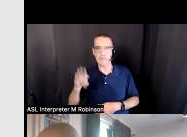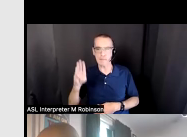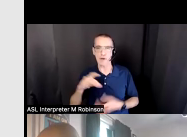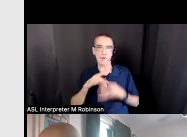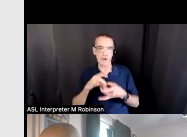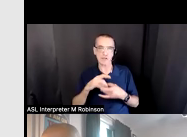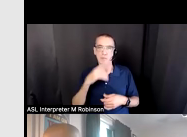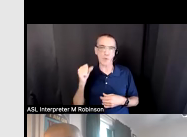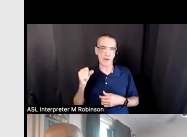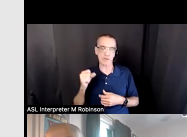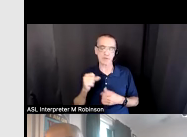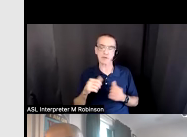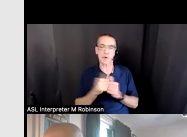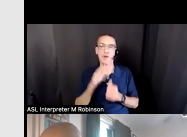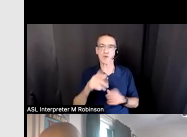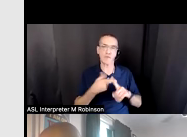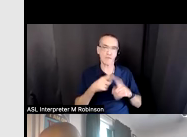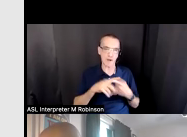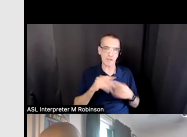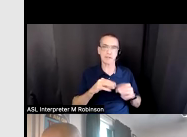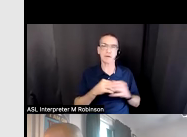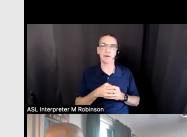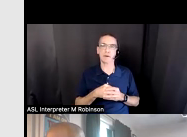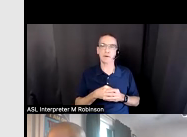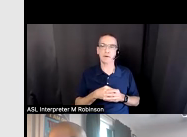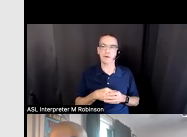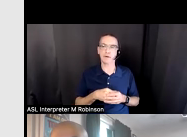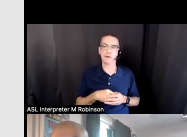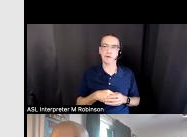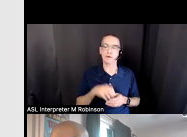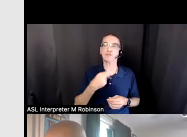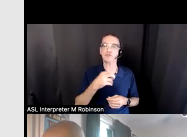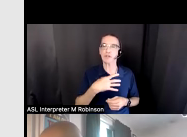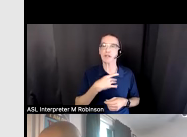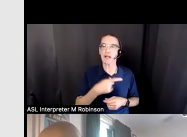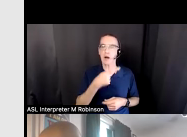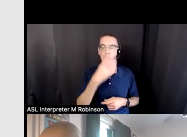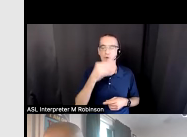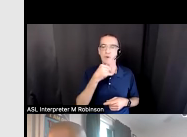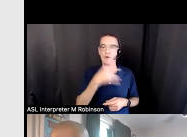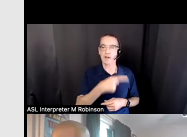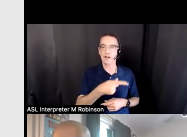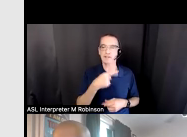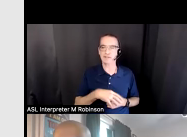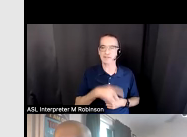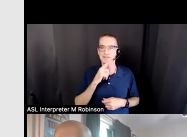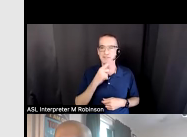were with her friends and telling a boy that she liked him. Oh, that's so